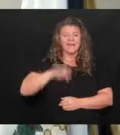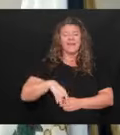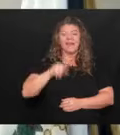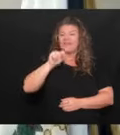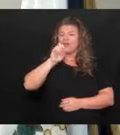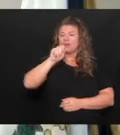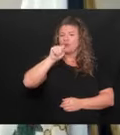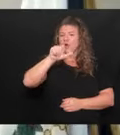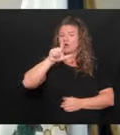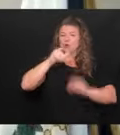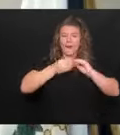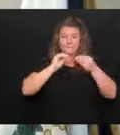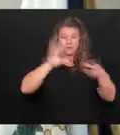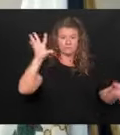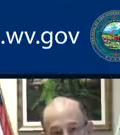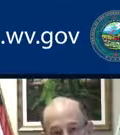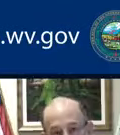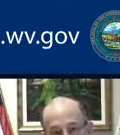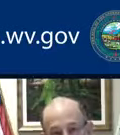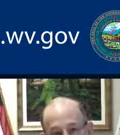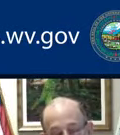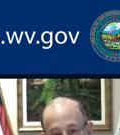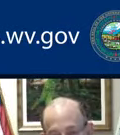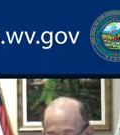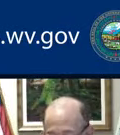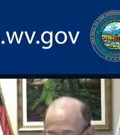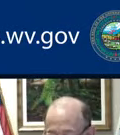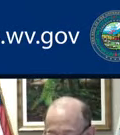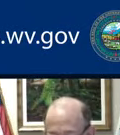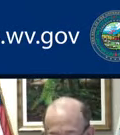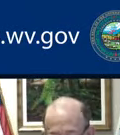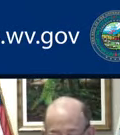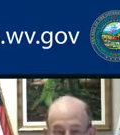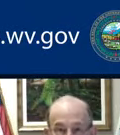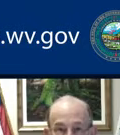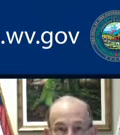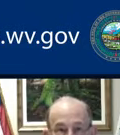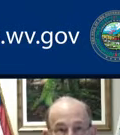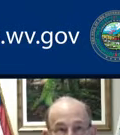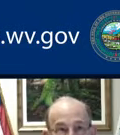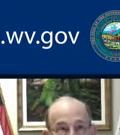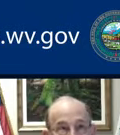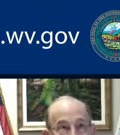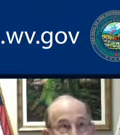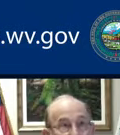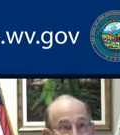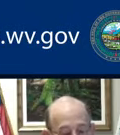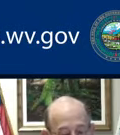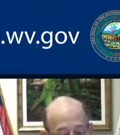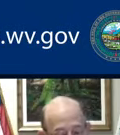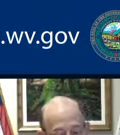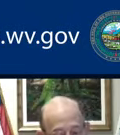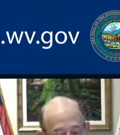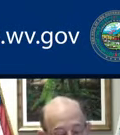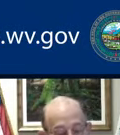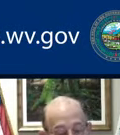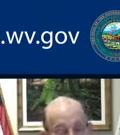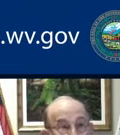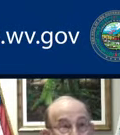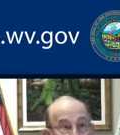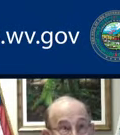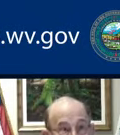boxes. We've added the vaccine breakthrough numbers and percentages on the pop-up windows. I think Jordan is